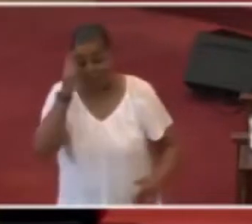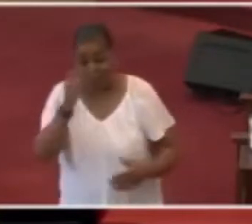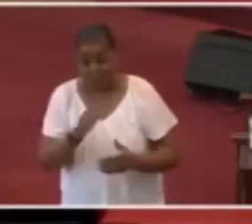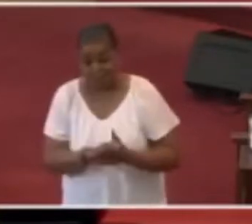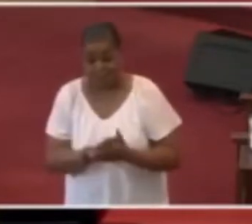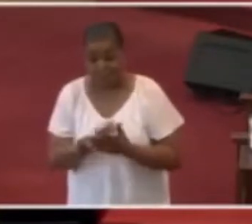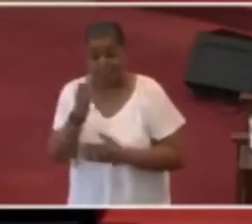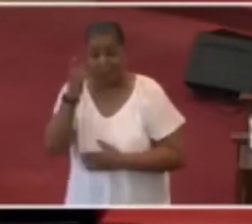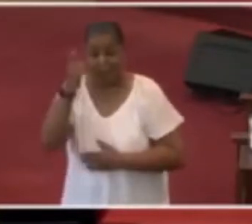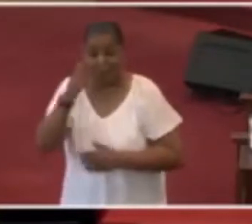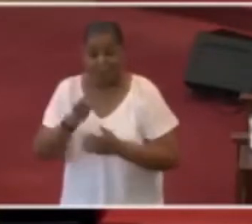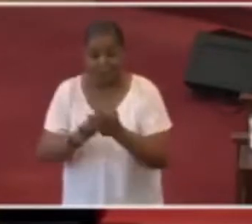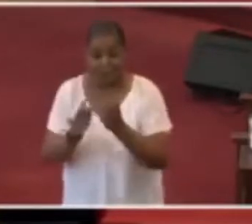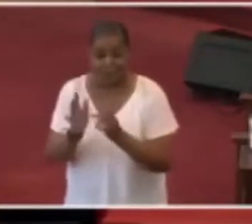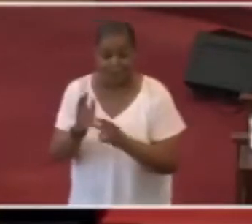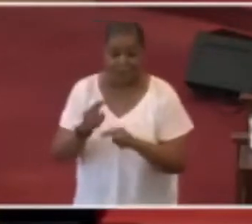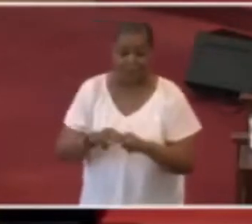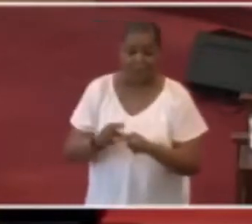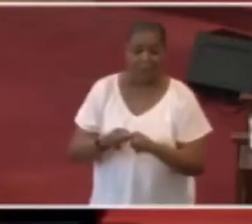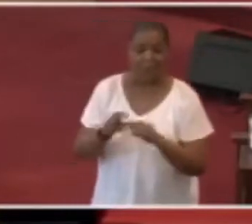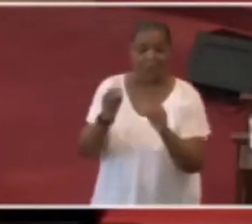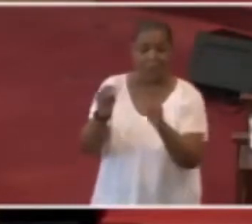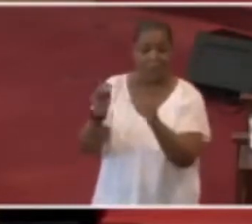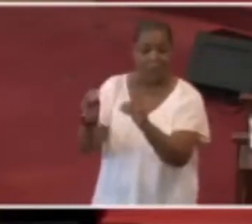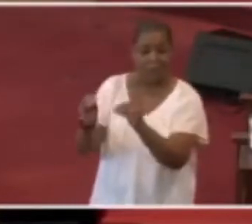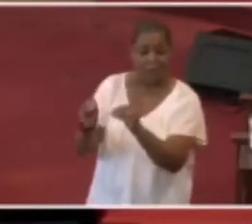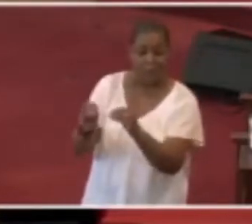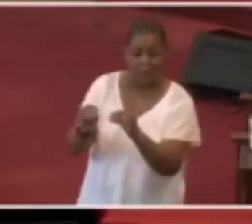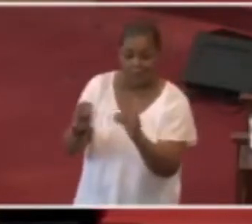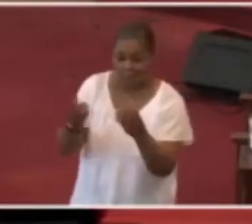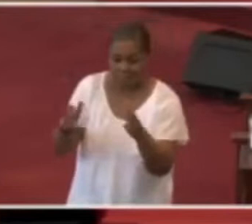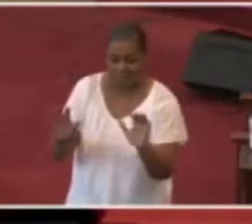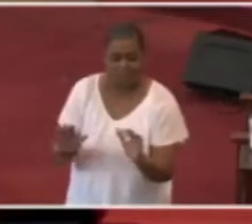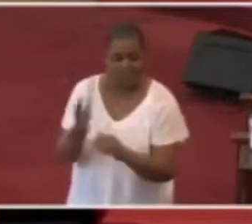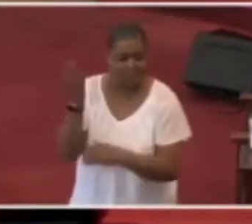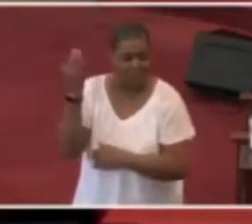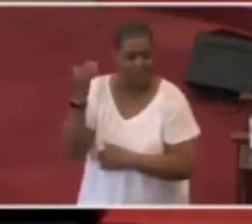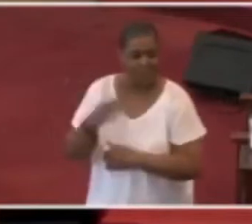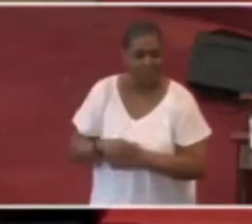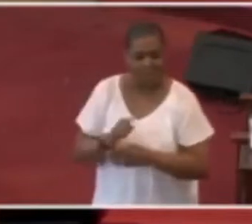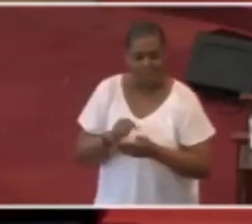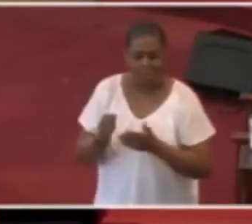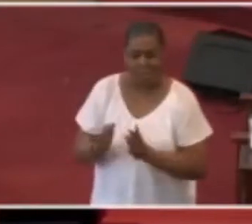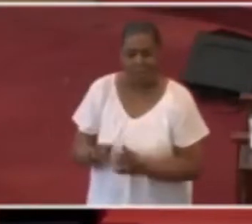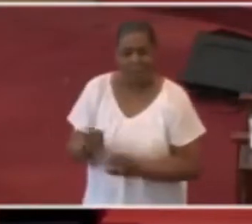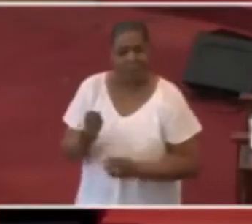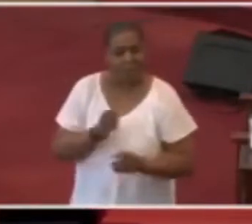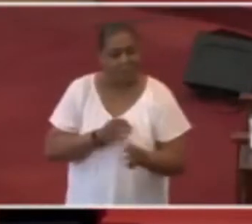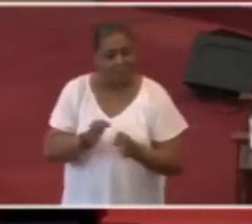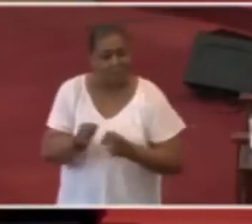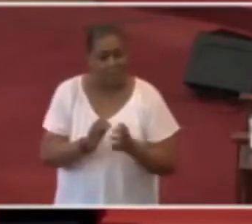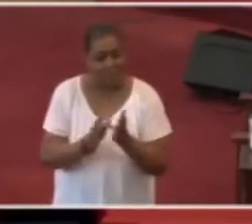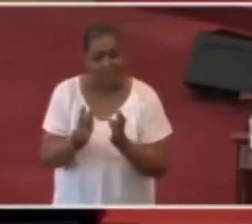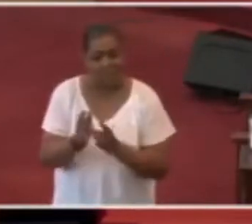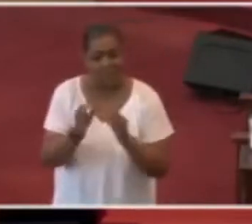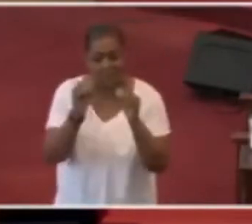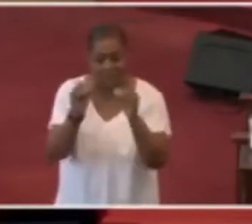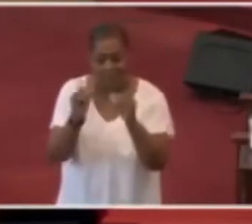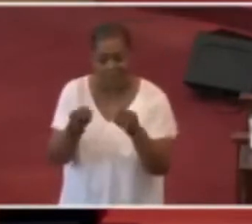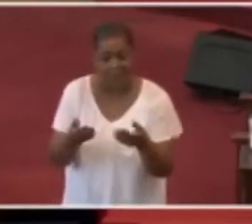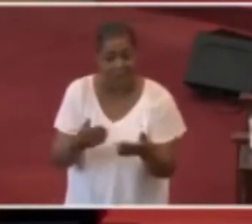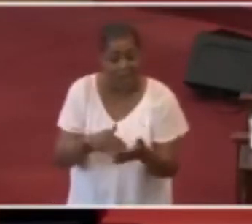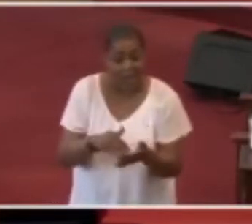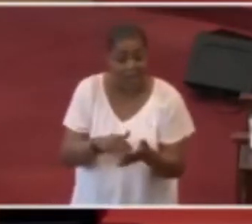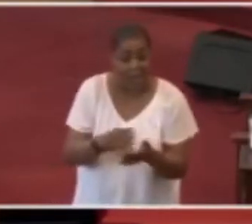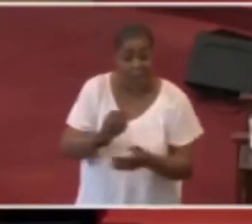Jesus sits down to teach, having done it before, and it's why the writer tells us that he is teaching again. We